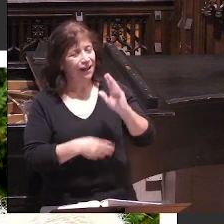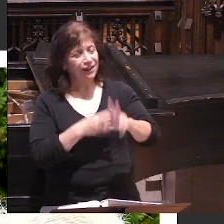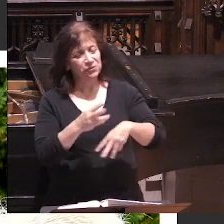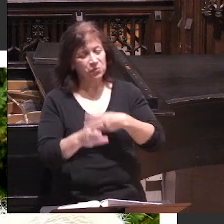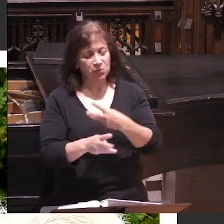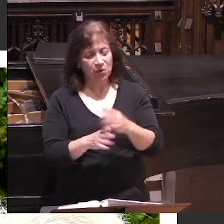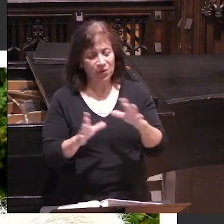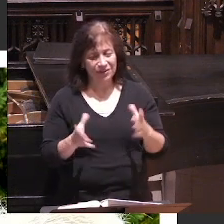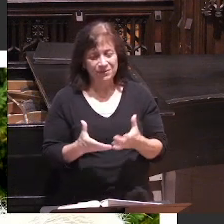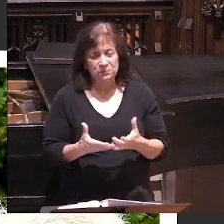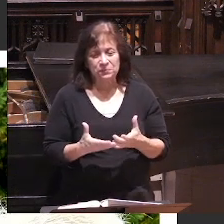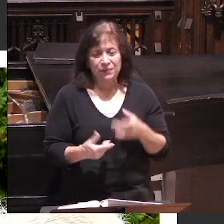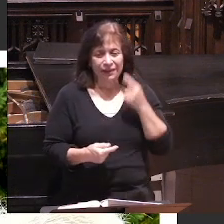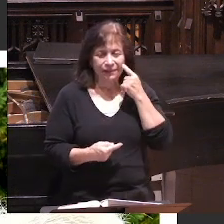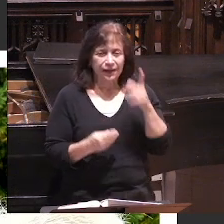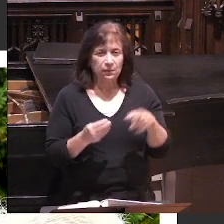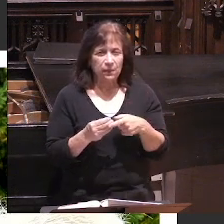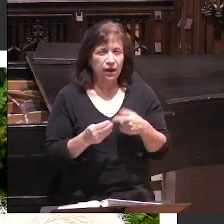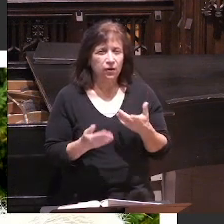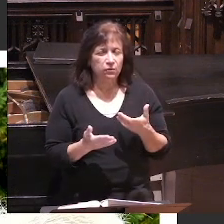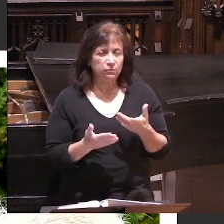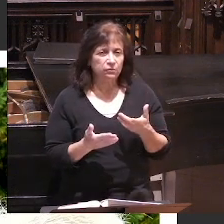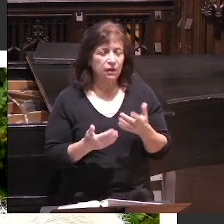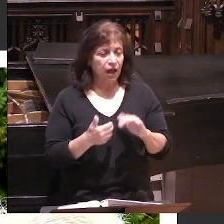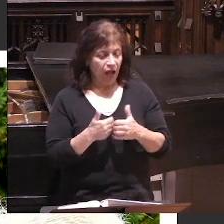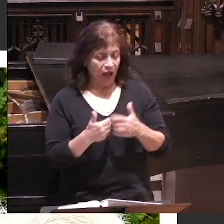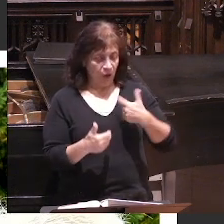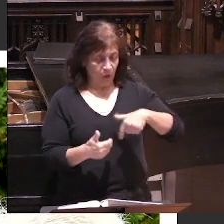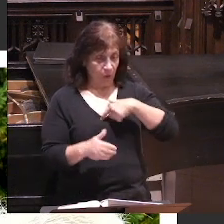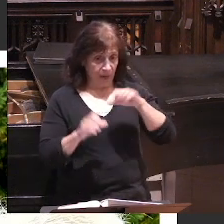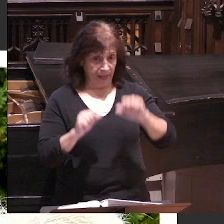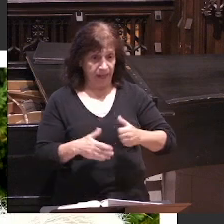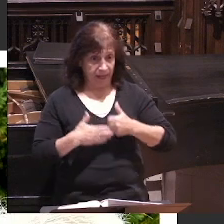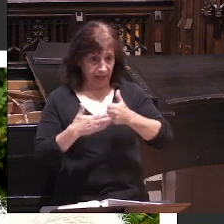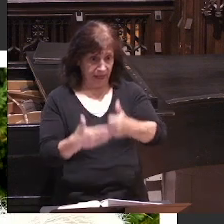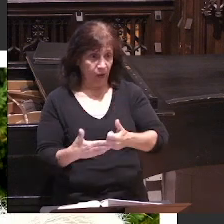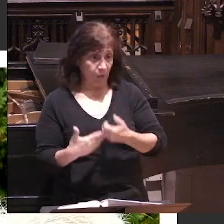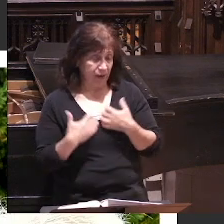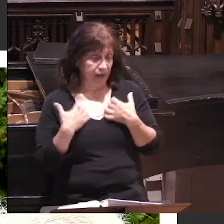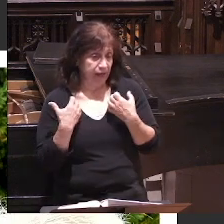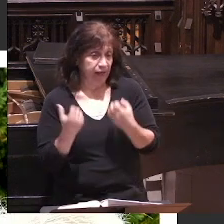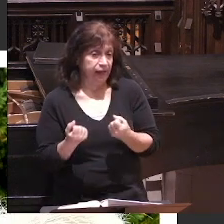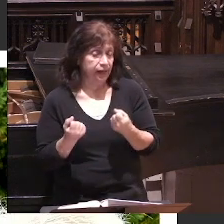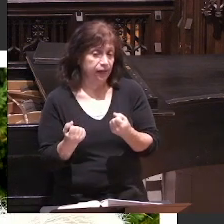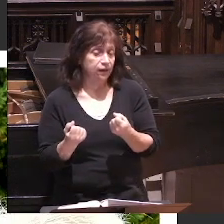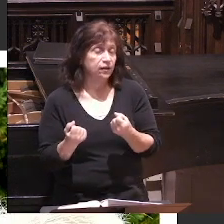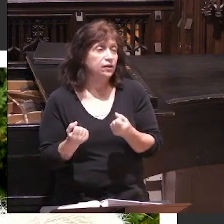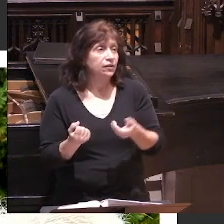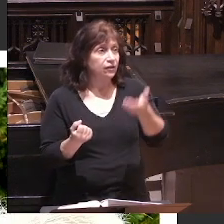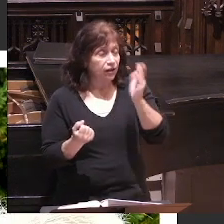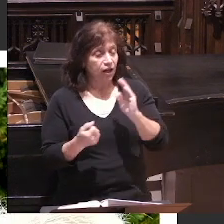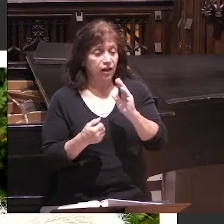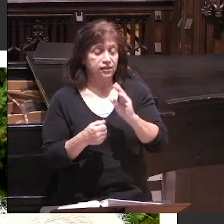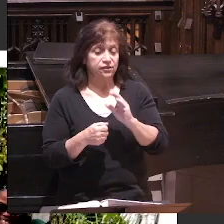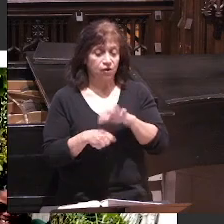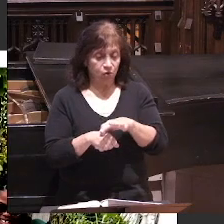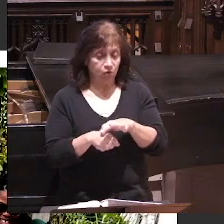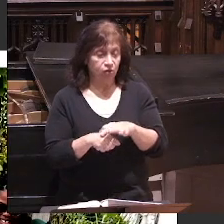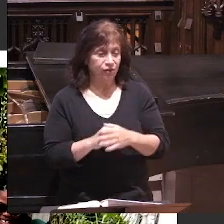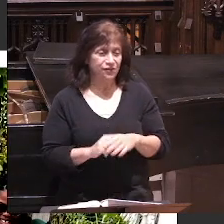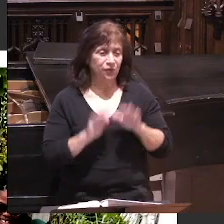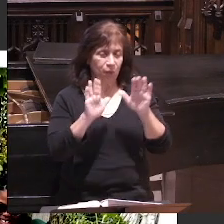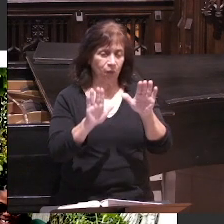to think about more about how we can help in the healing of God's creation. It